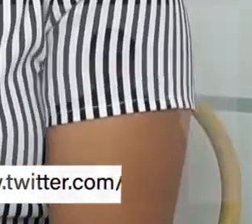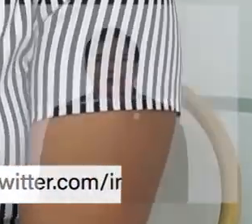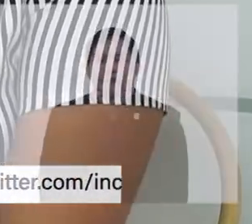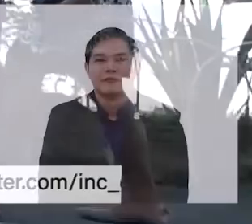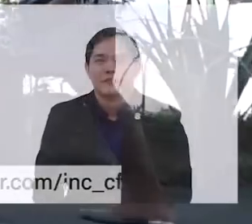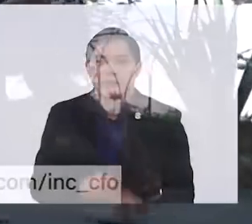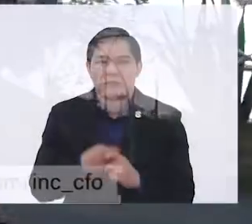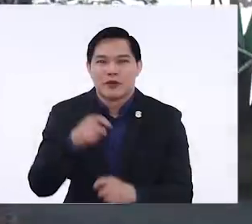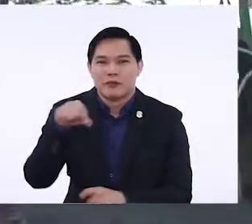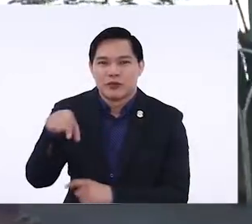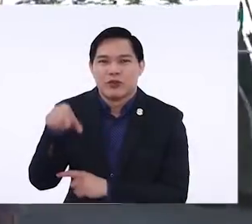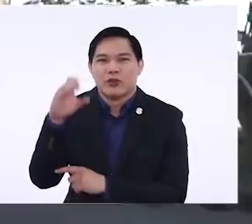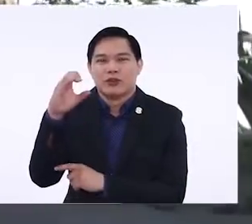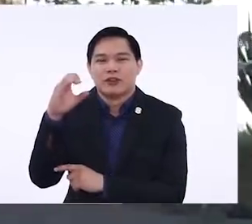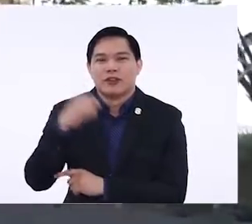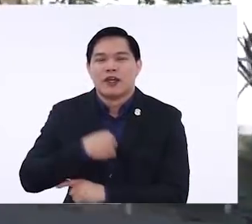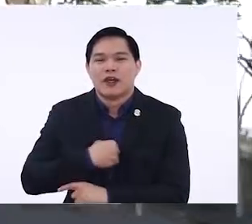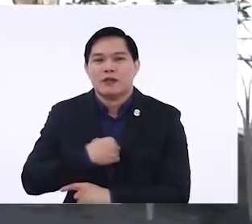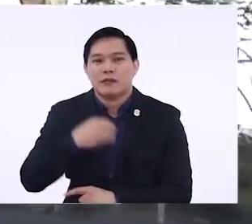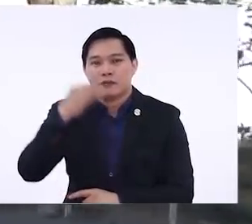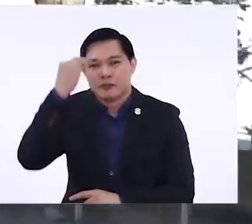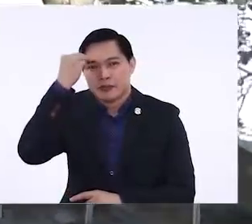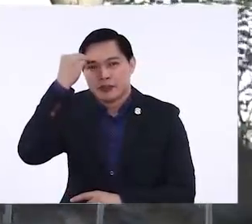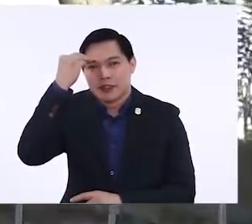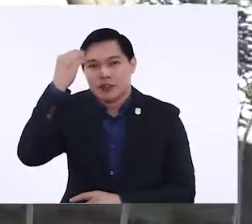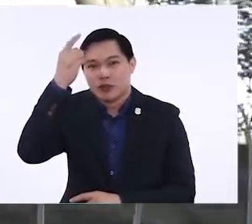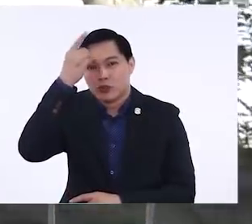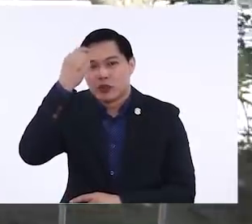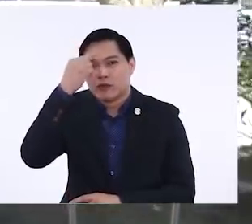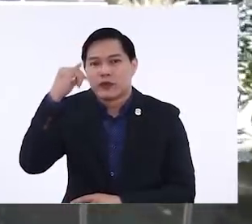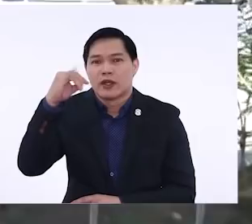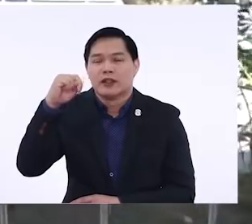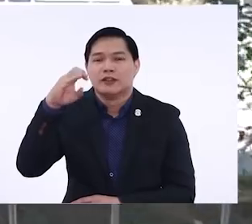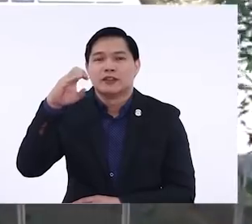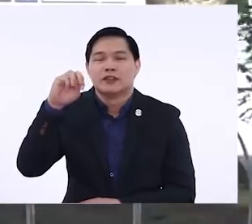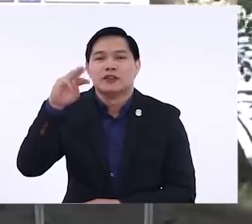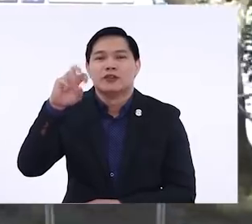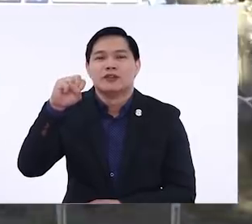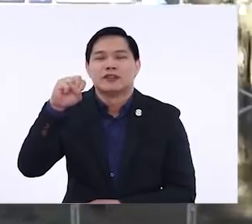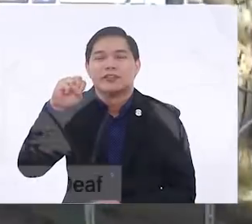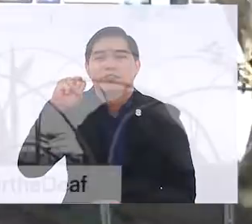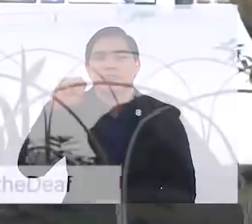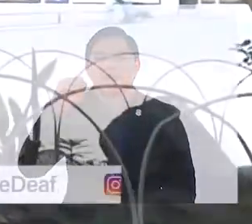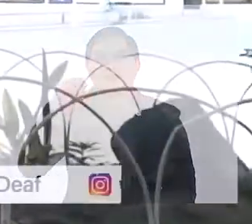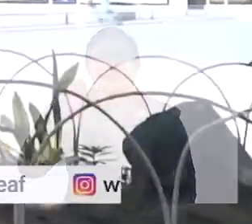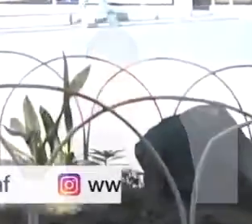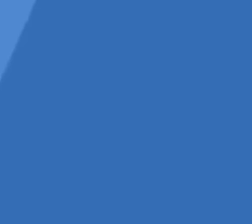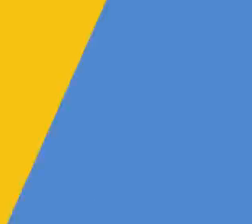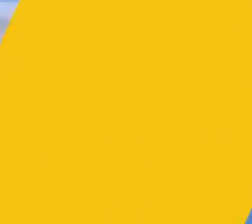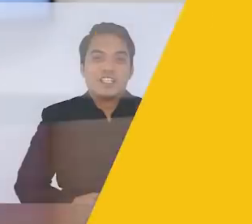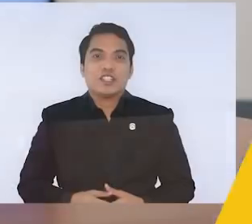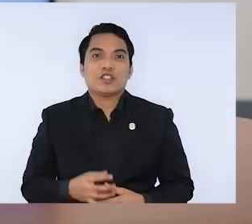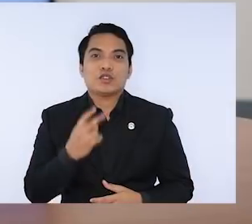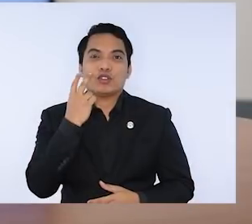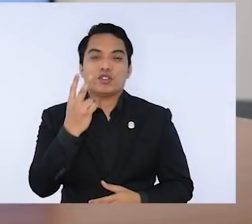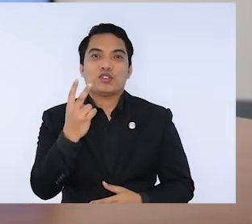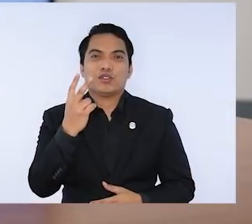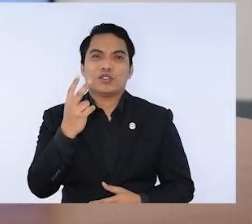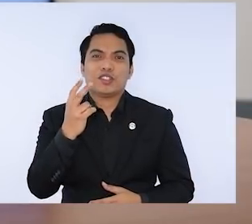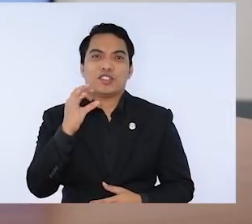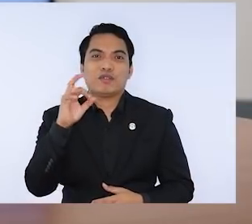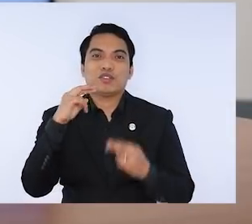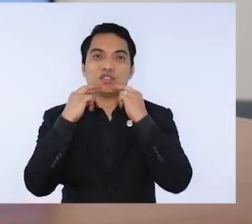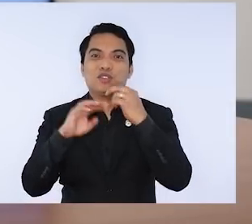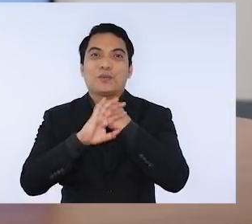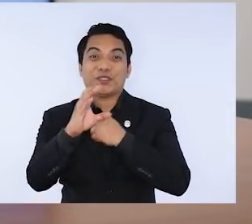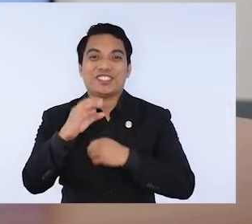God. From Quezon City, I'm Brother Misael Dunca for the Iglesia Ni Cristo News Network. Stay tuned,